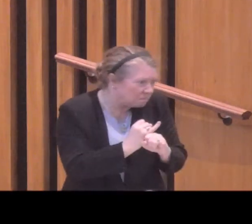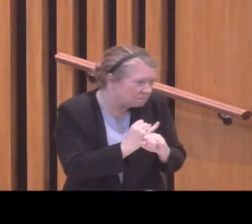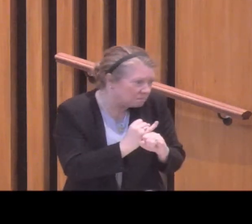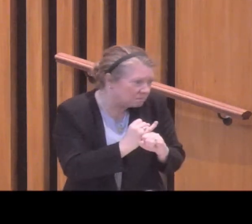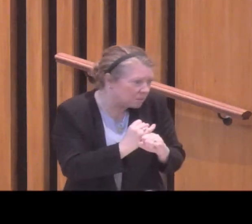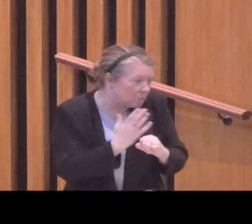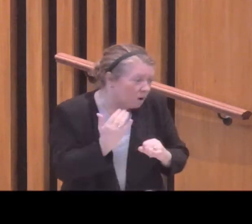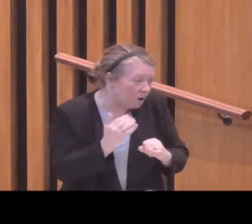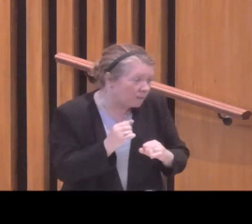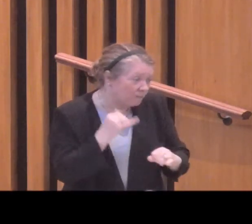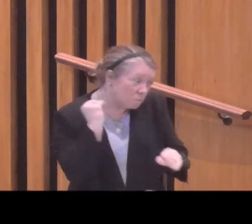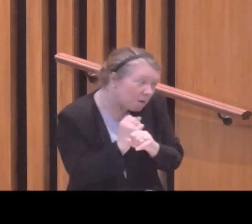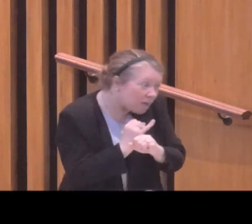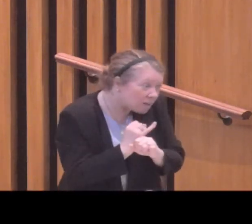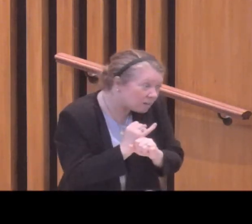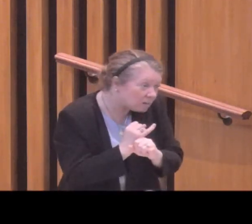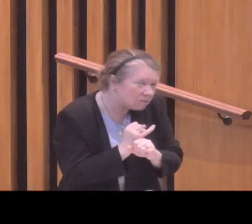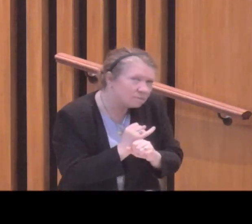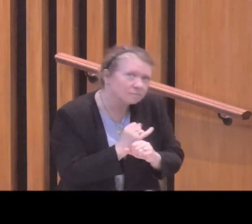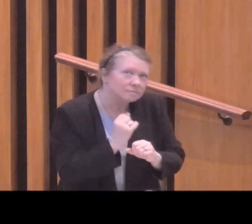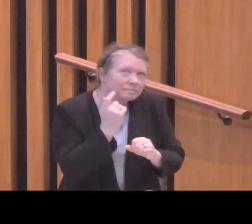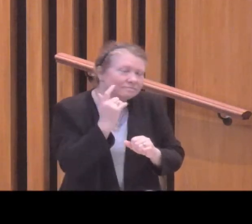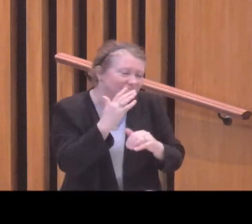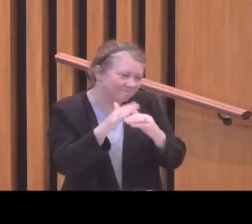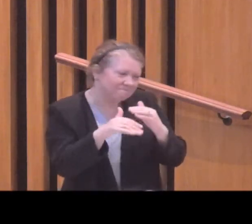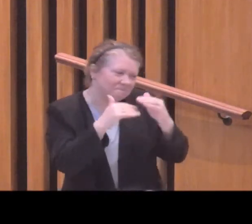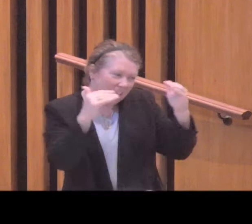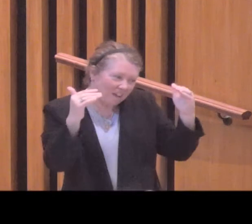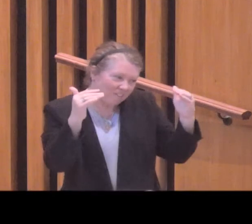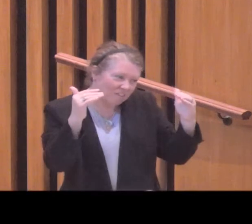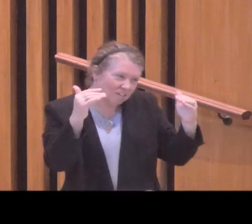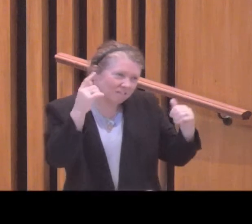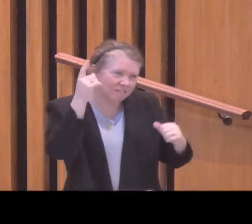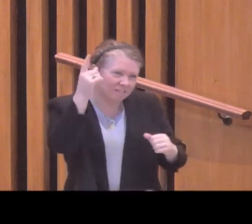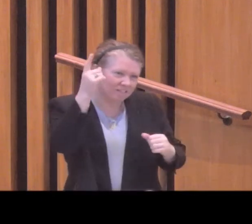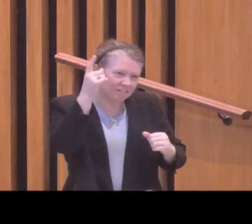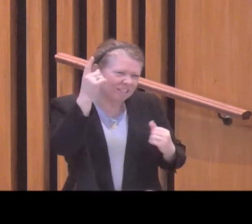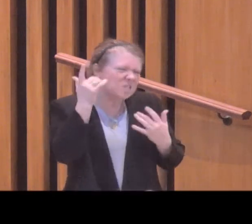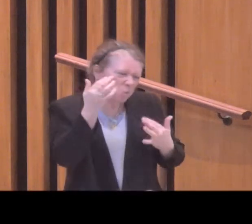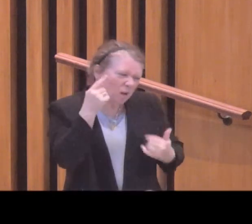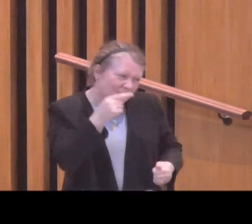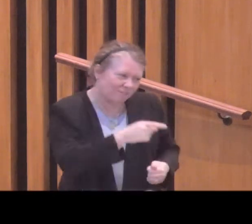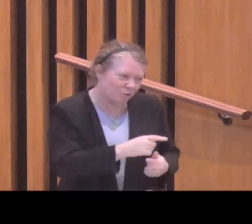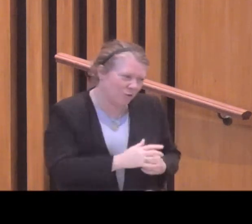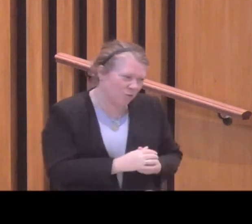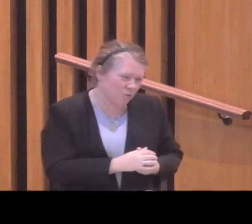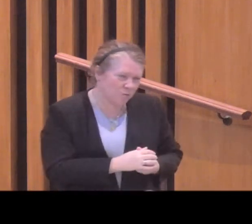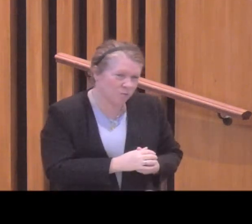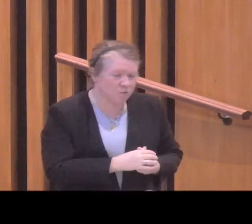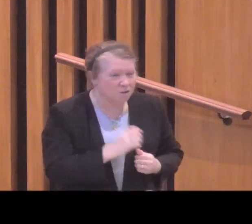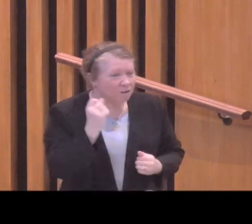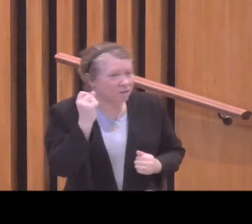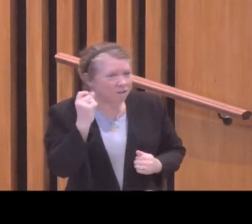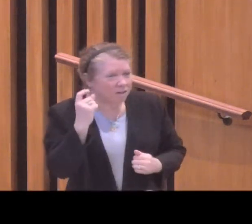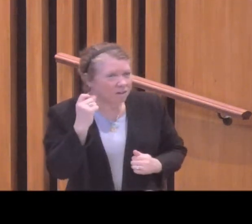you. Gold in the kingdom of heaven. The transfiguration is just a